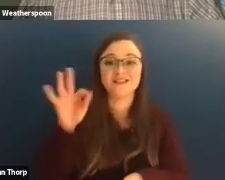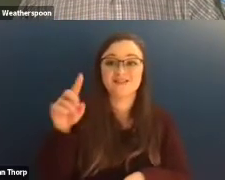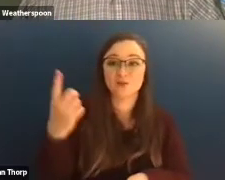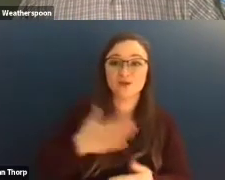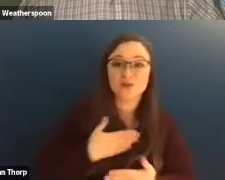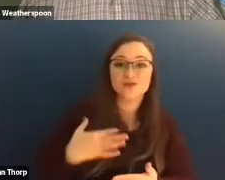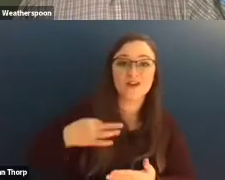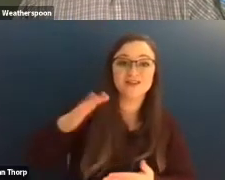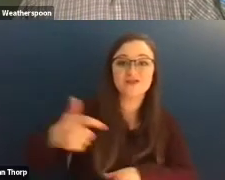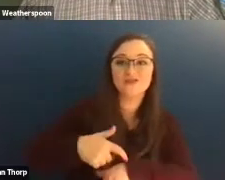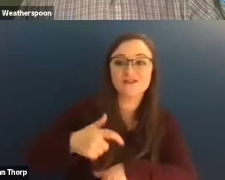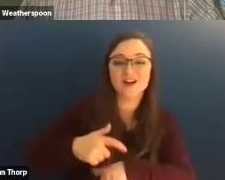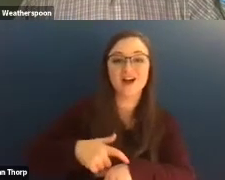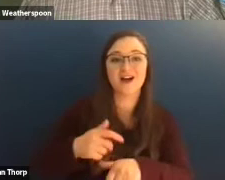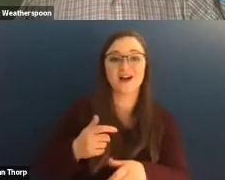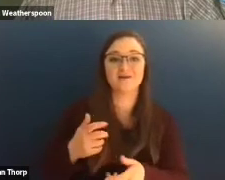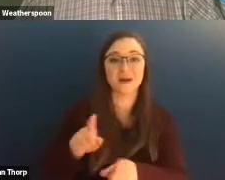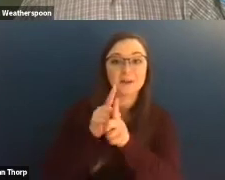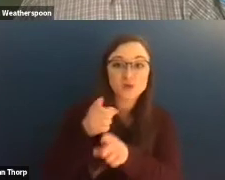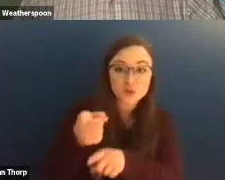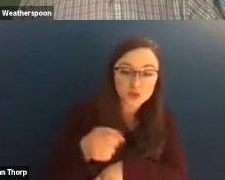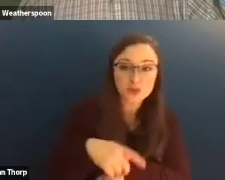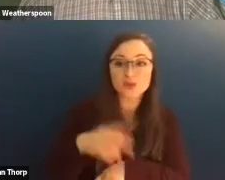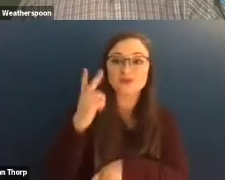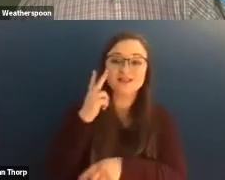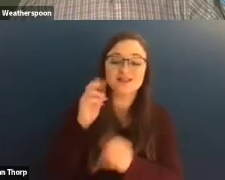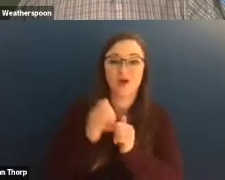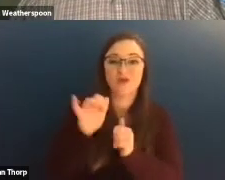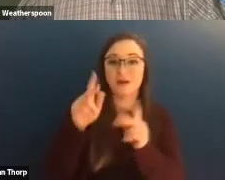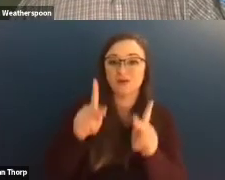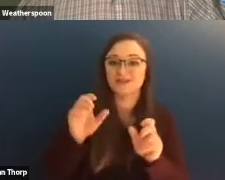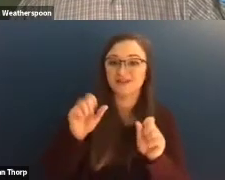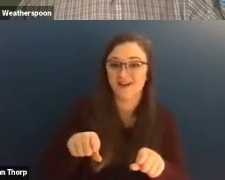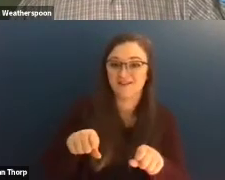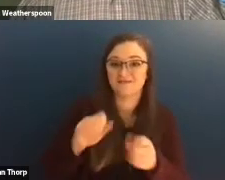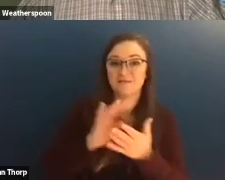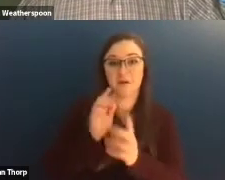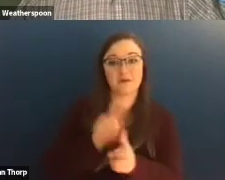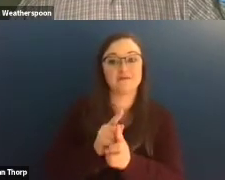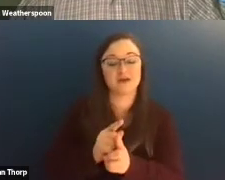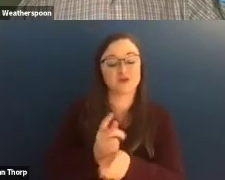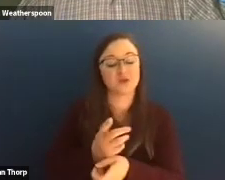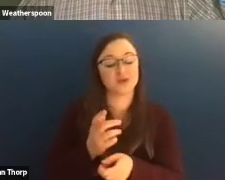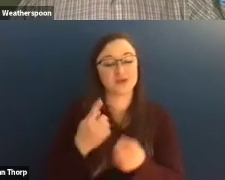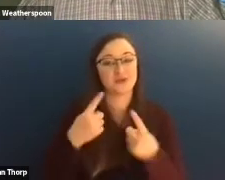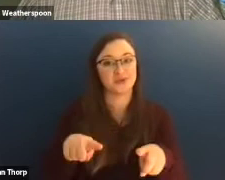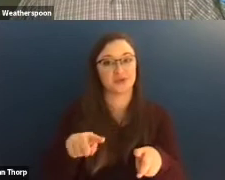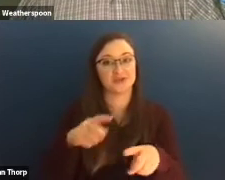of their time or be a mentor, or what are some ways that they can be a mentor, especially in the situation that we're in